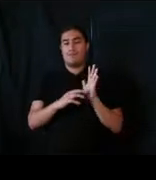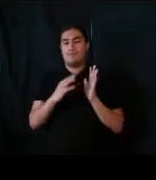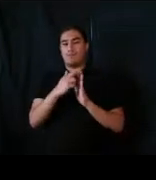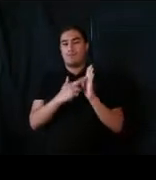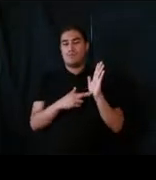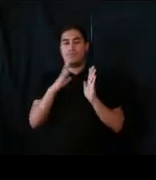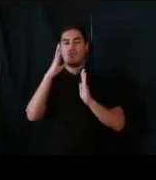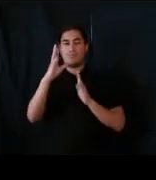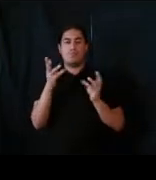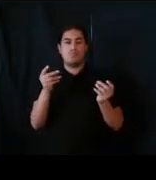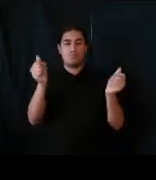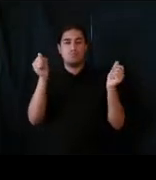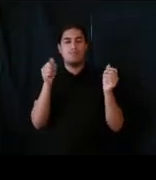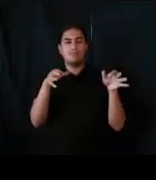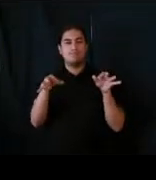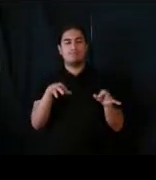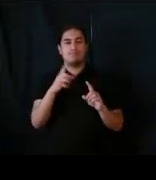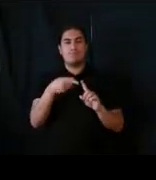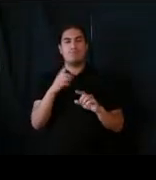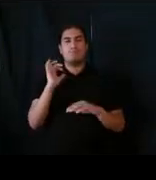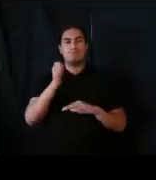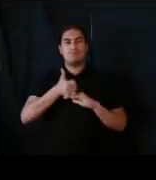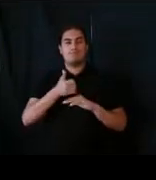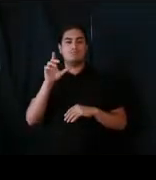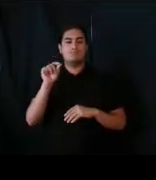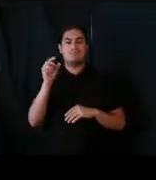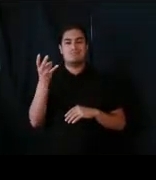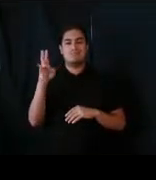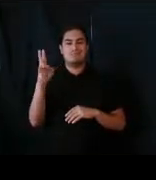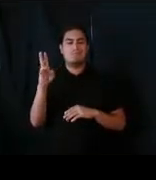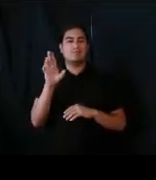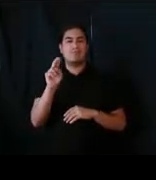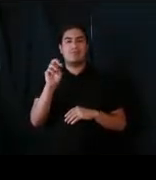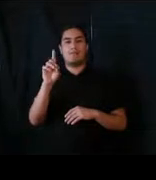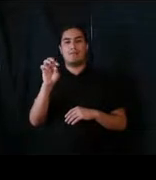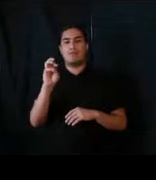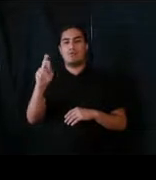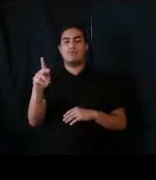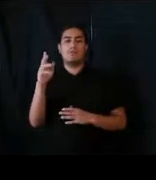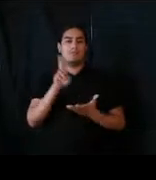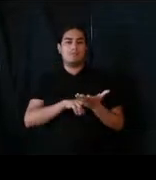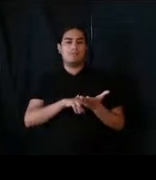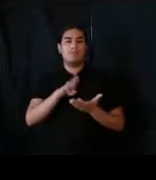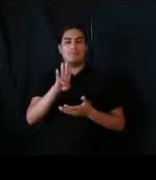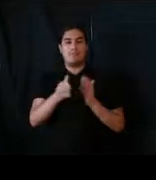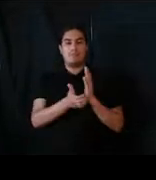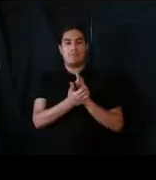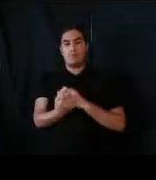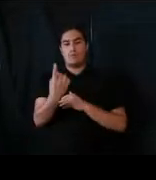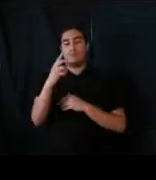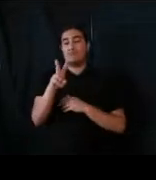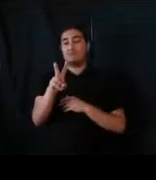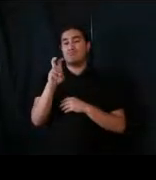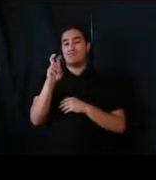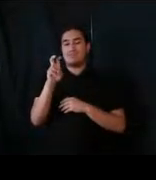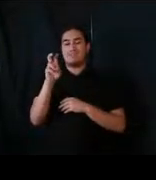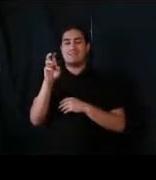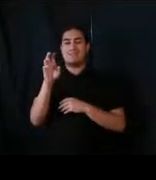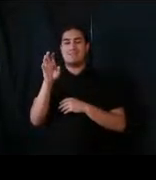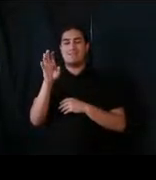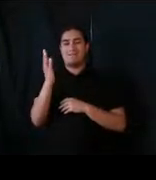this competitive program which was established in 2017's landmark legislation senate bill 1. 250 million dollars are